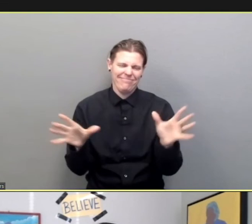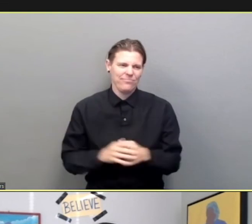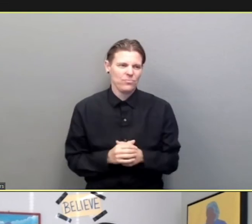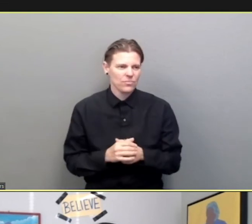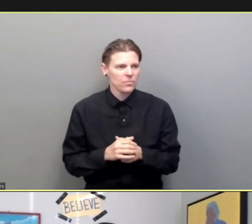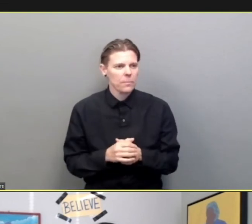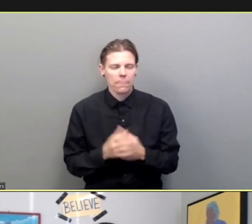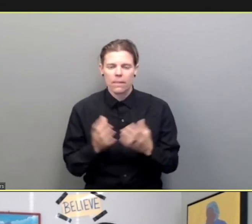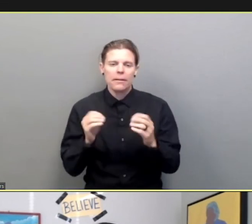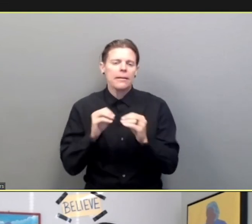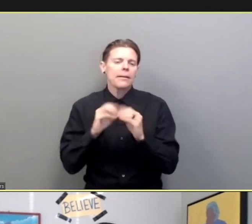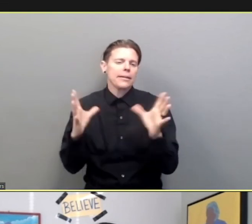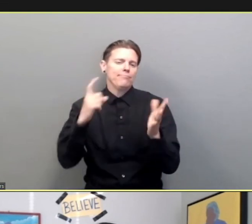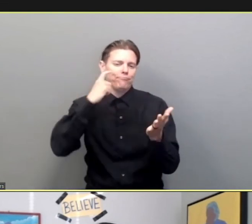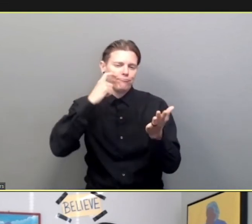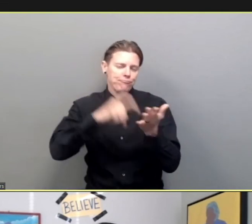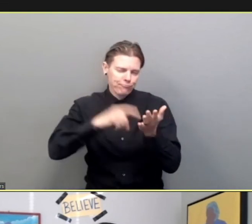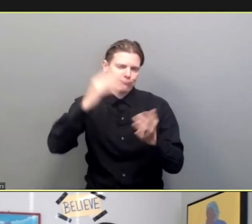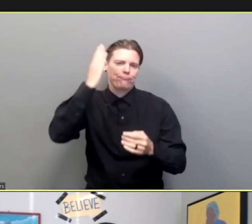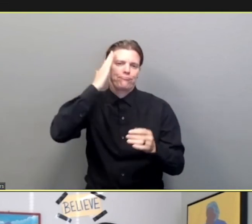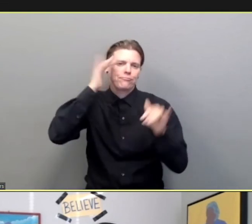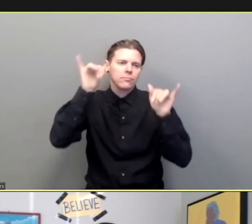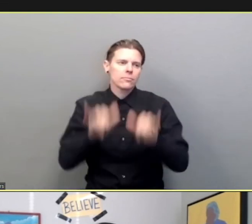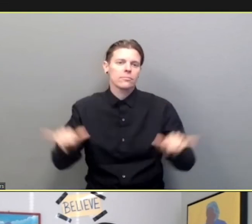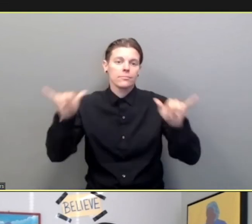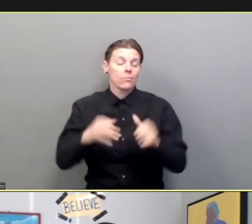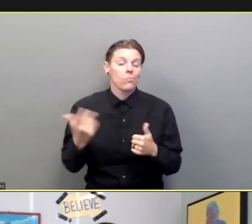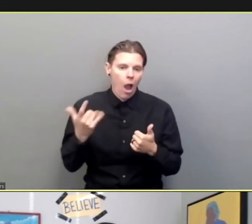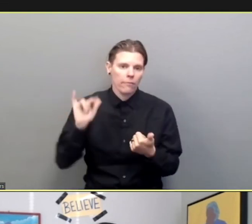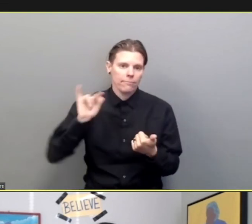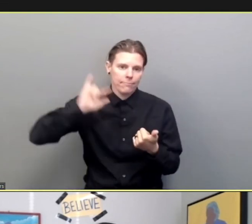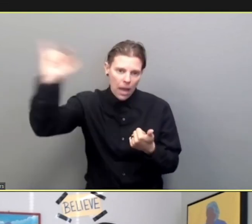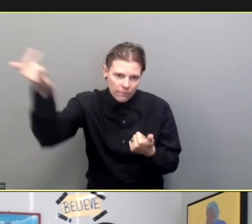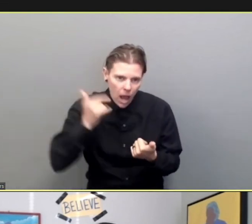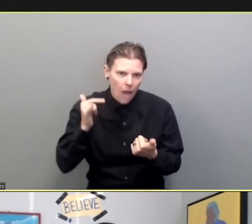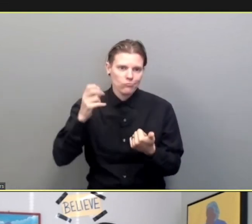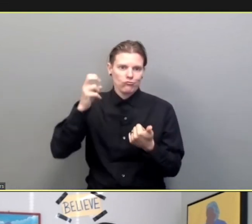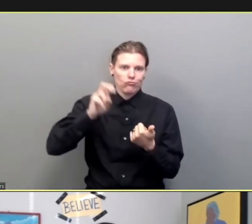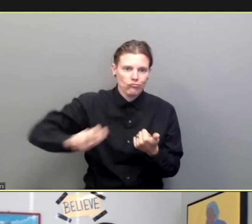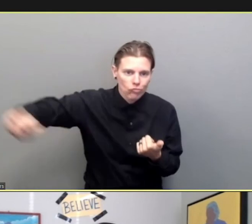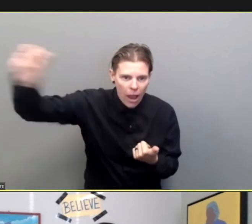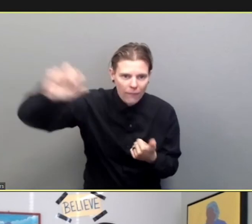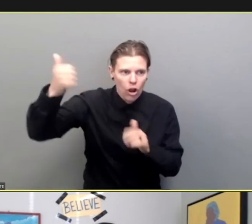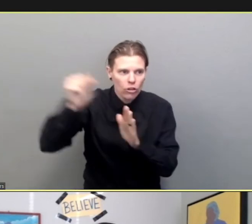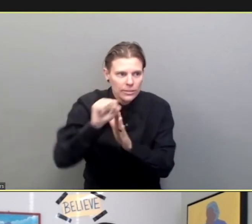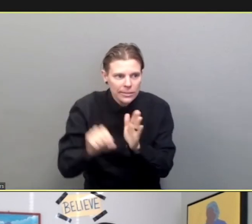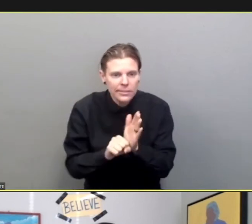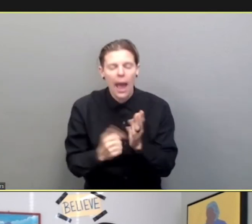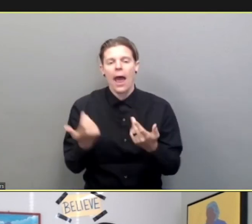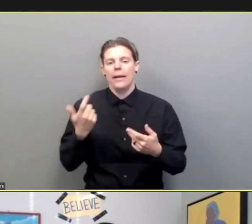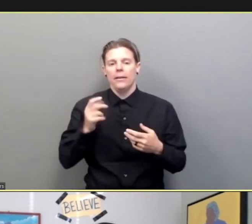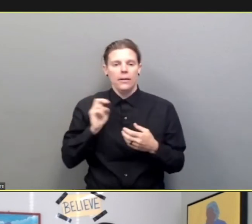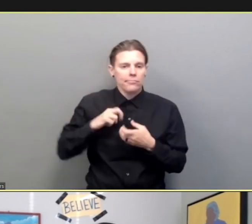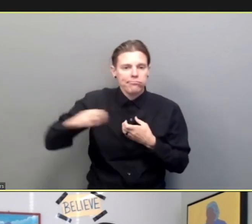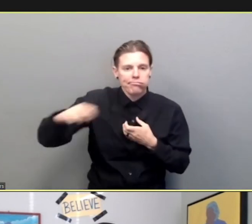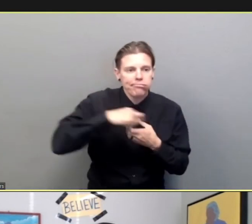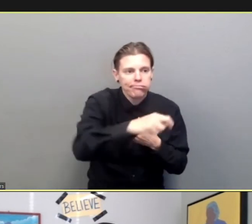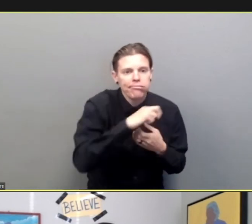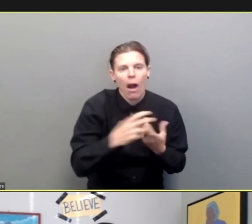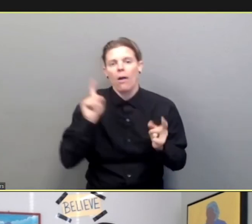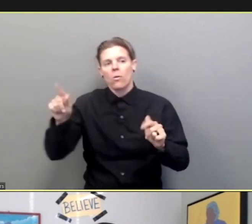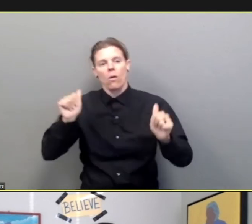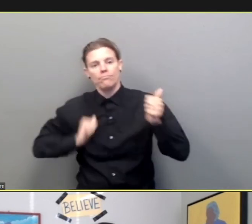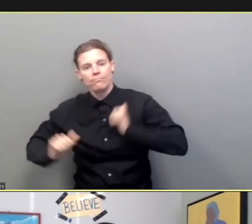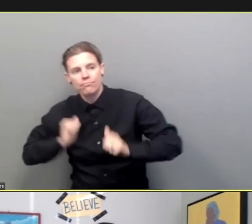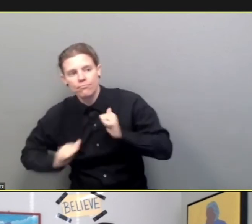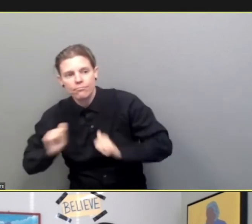is travel inside the state, outside the state. There is attendance at events. There are gatherings in the